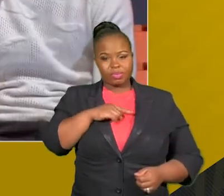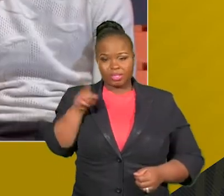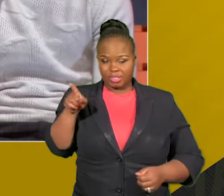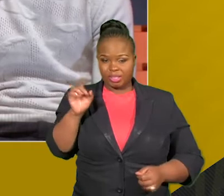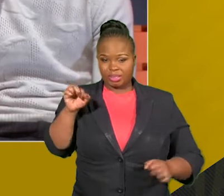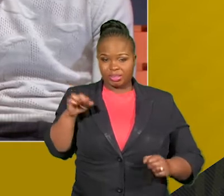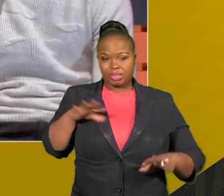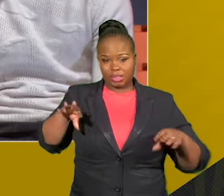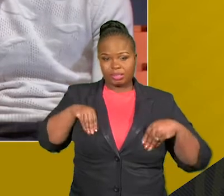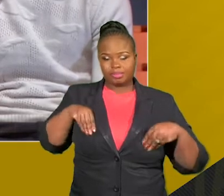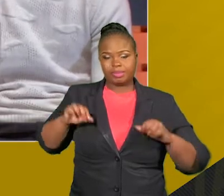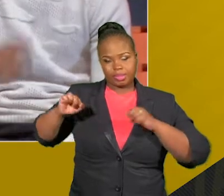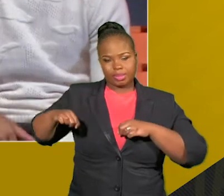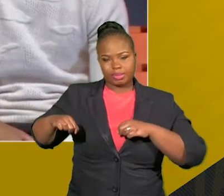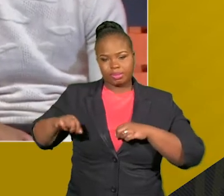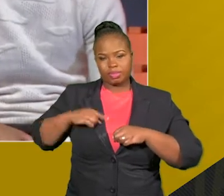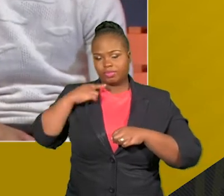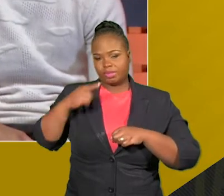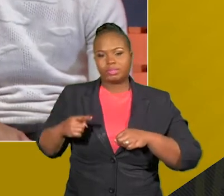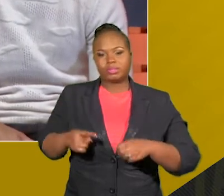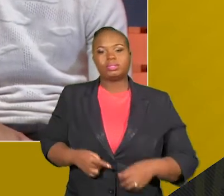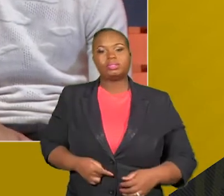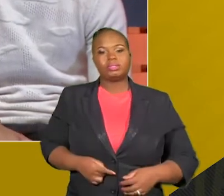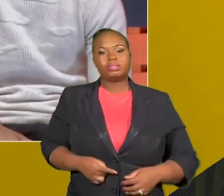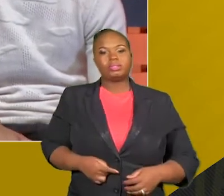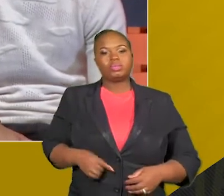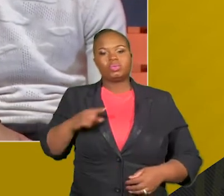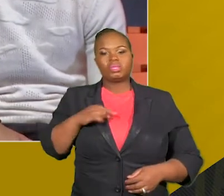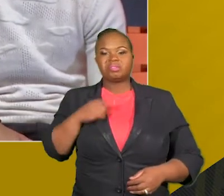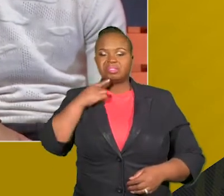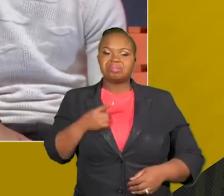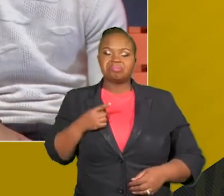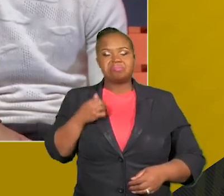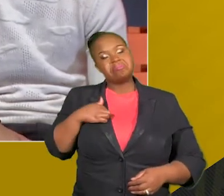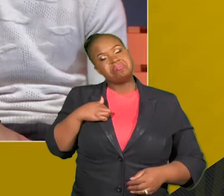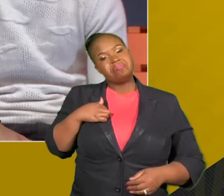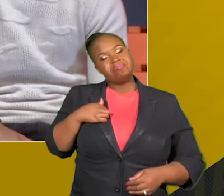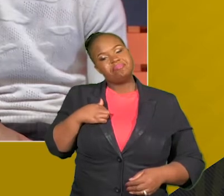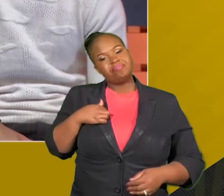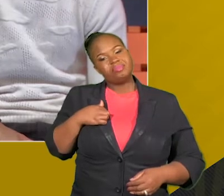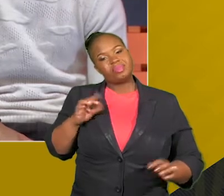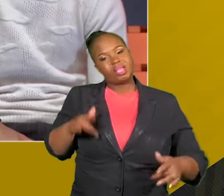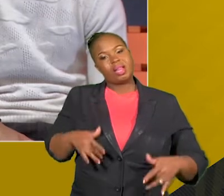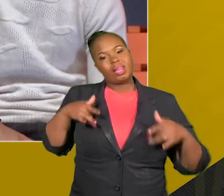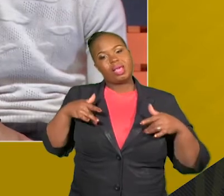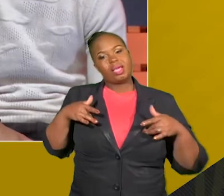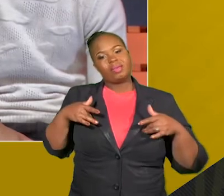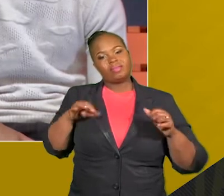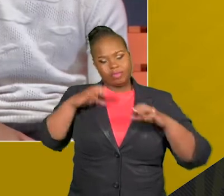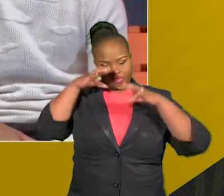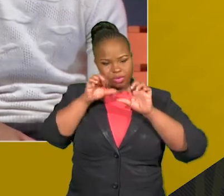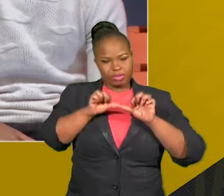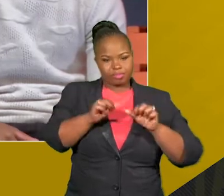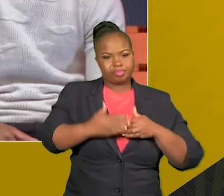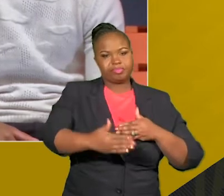to what he said earlier on. In the Bayoguti, I subscribe to a philosophy at life is lived forward, but